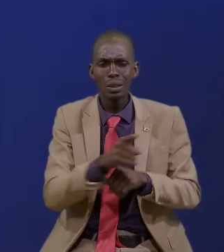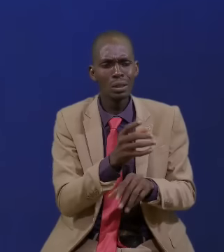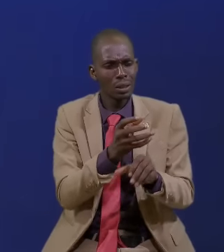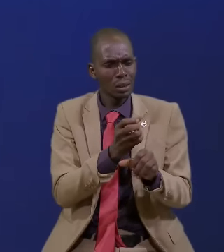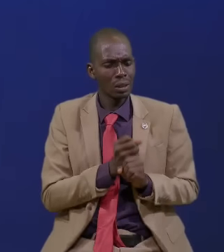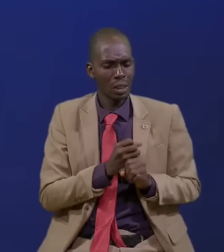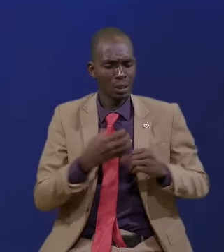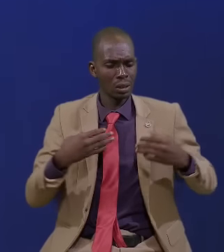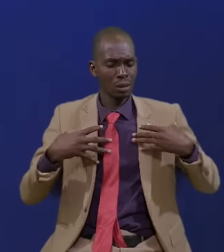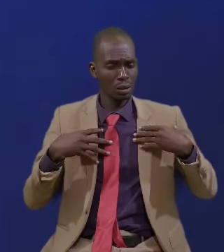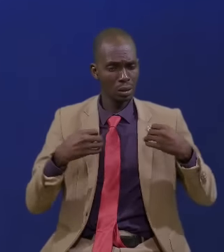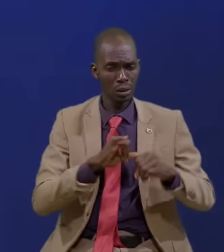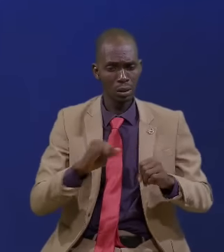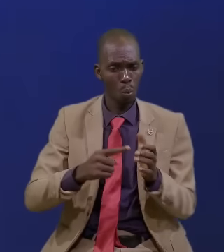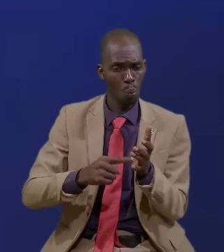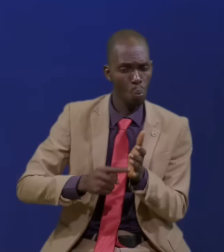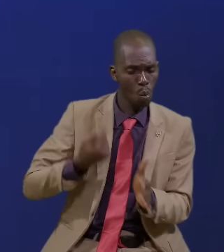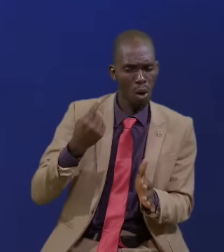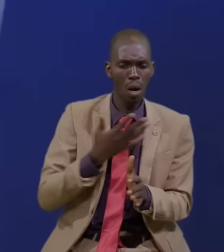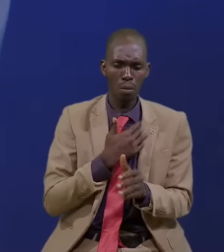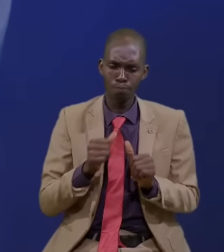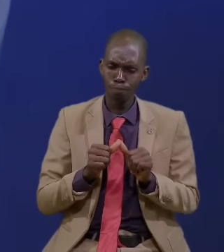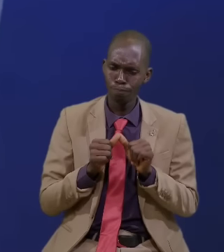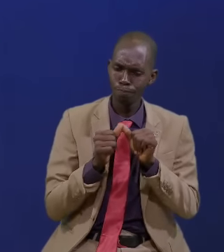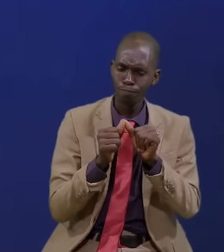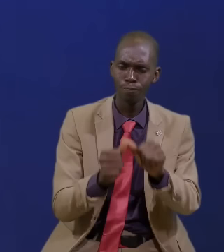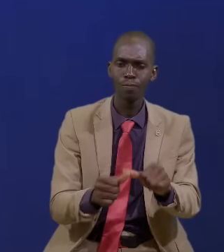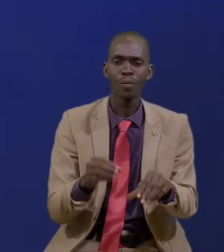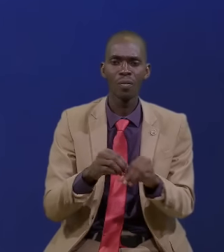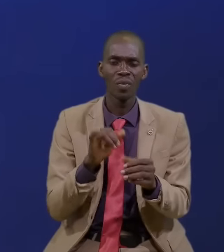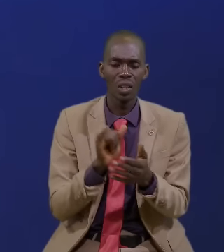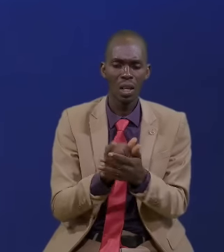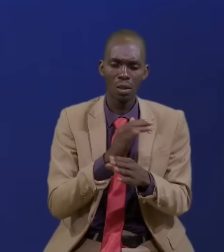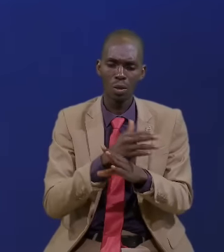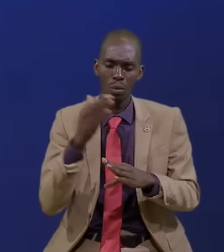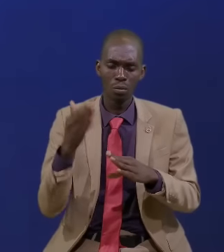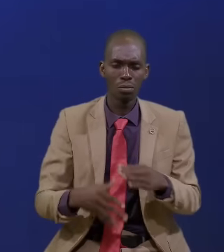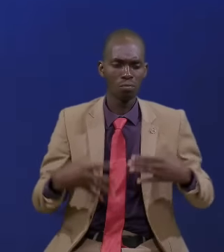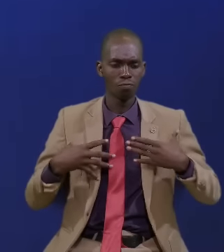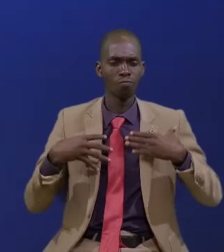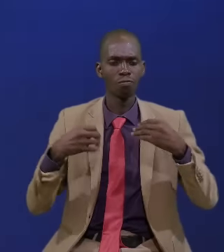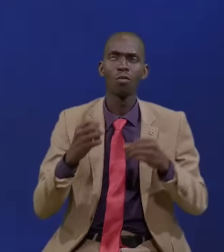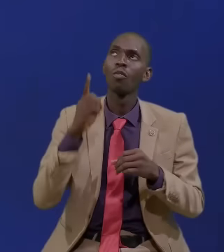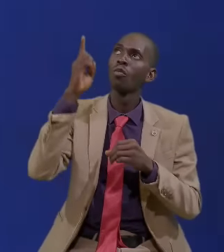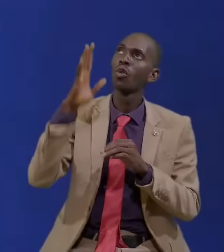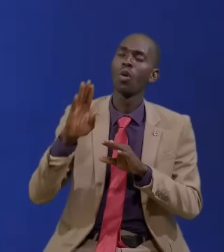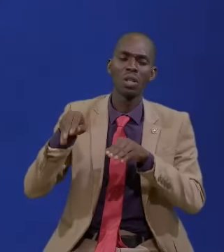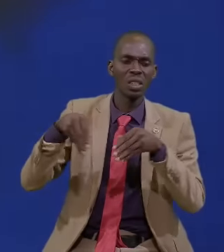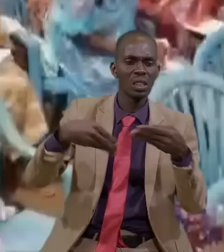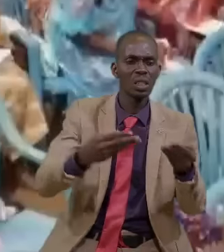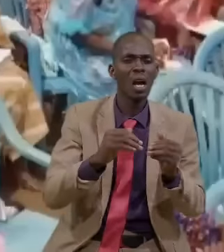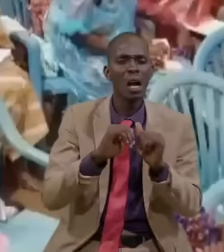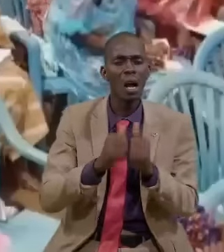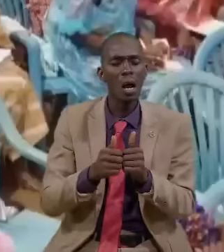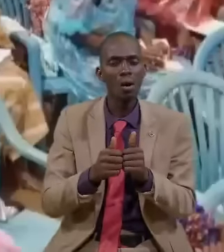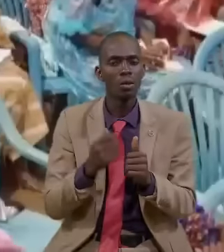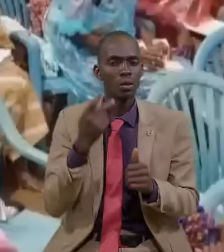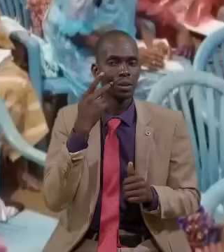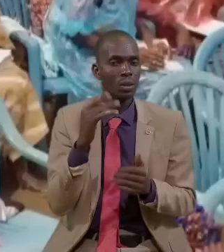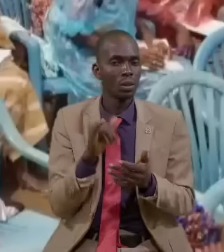they maintain the complete cure the Lord had given them? See the instruction Jesus gave